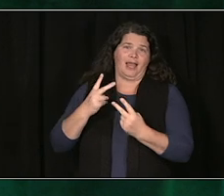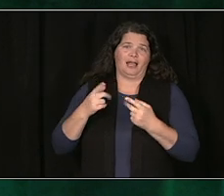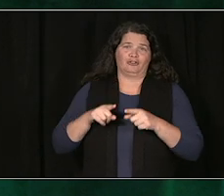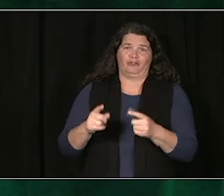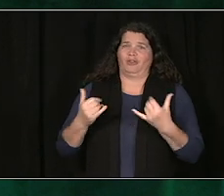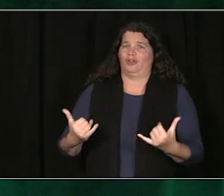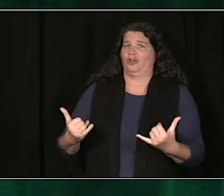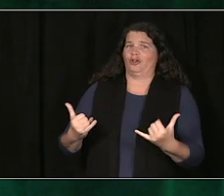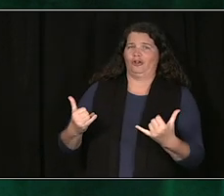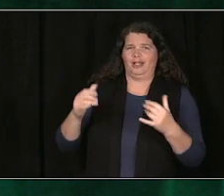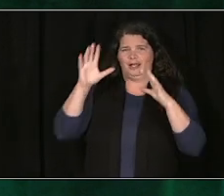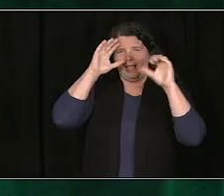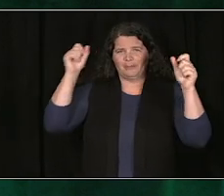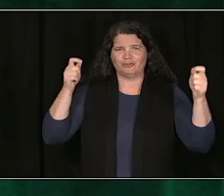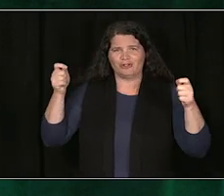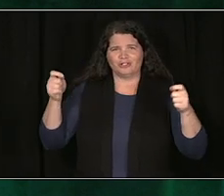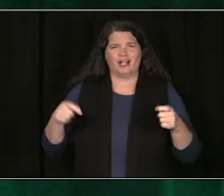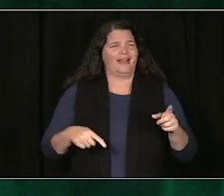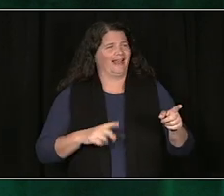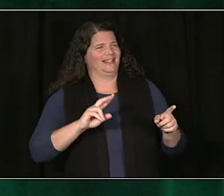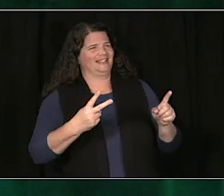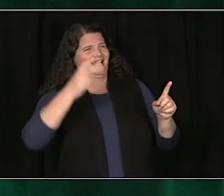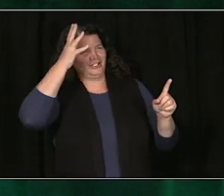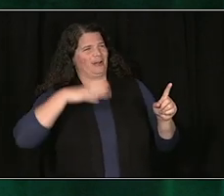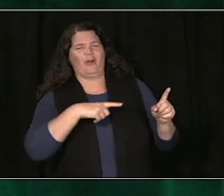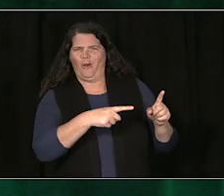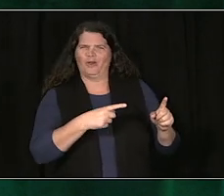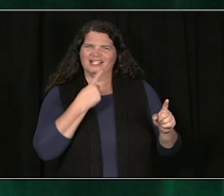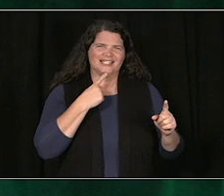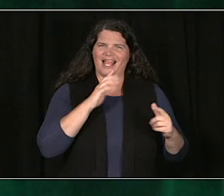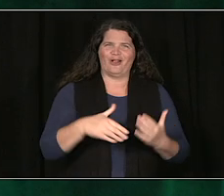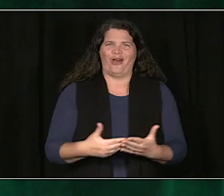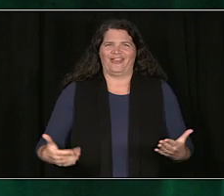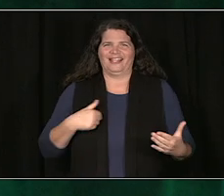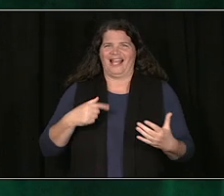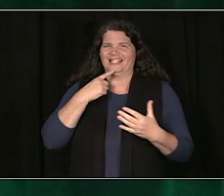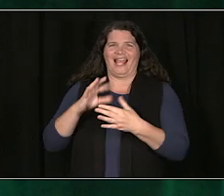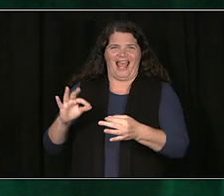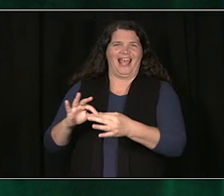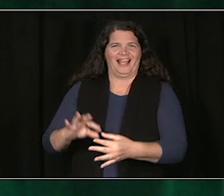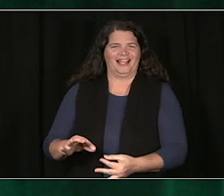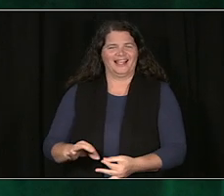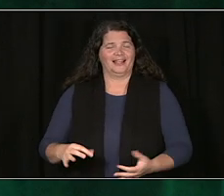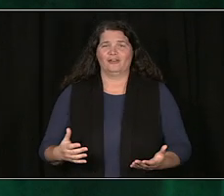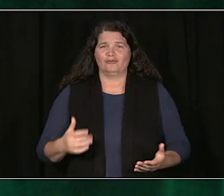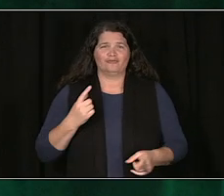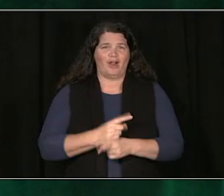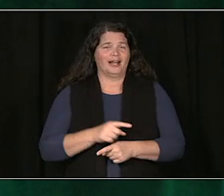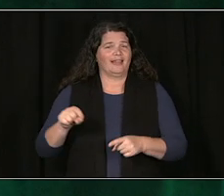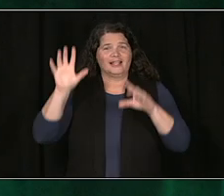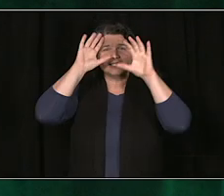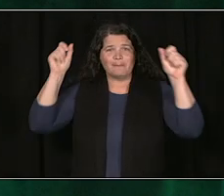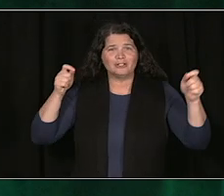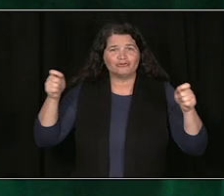was listening to the second gentleman, you're taking all my lines, because you saw that this administration was dedicated in its commitment